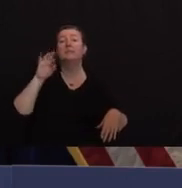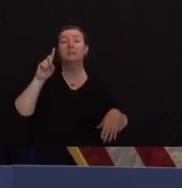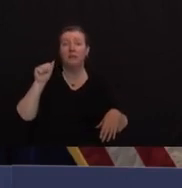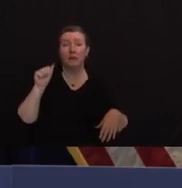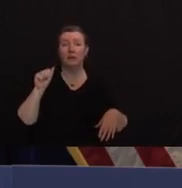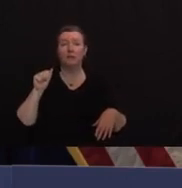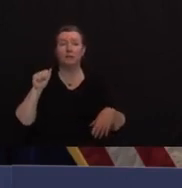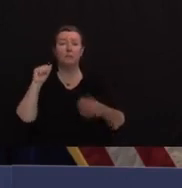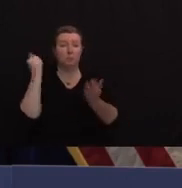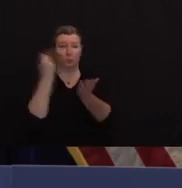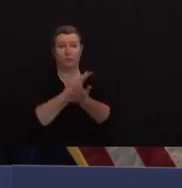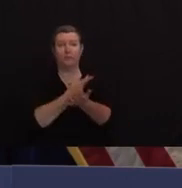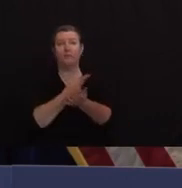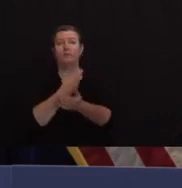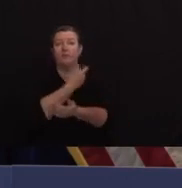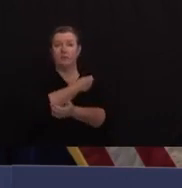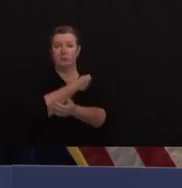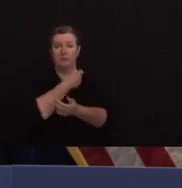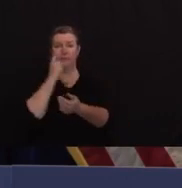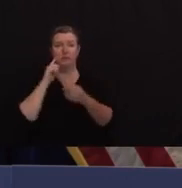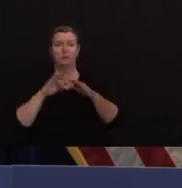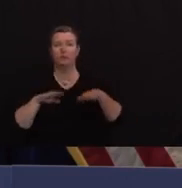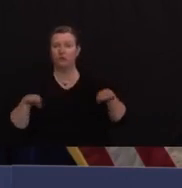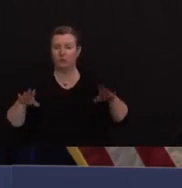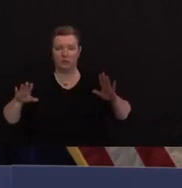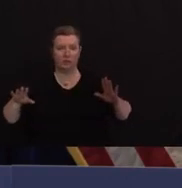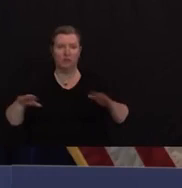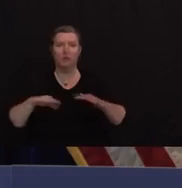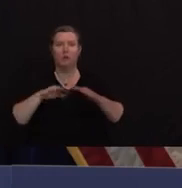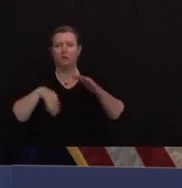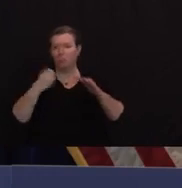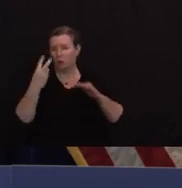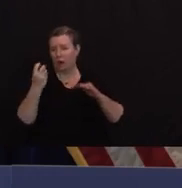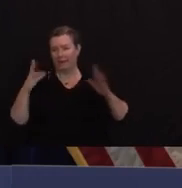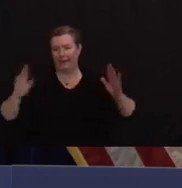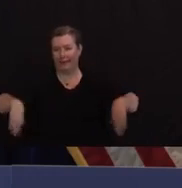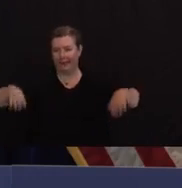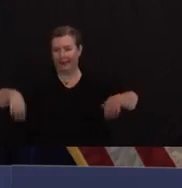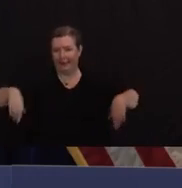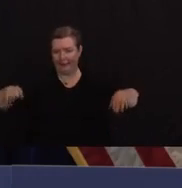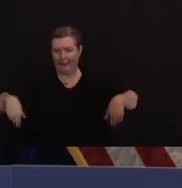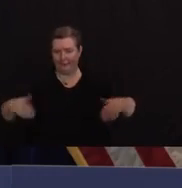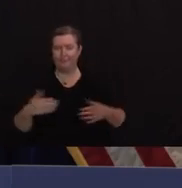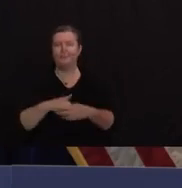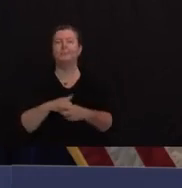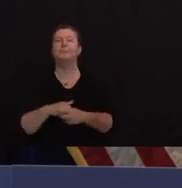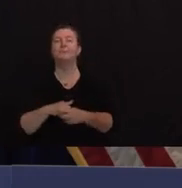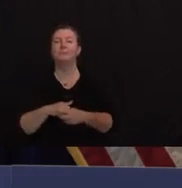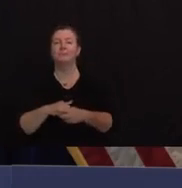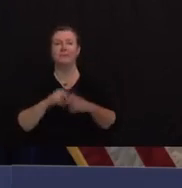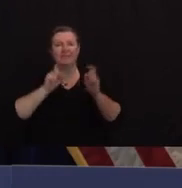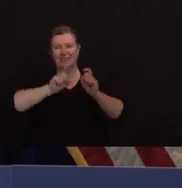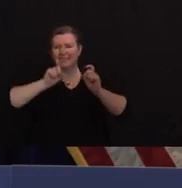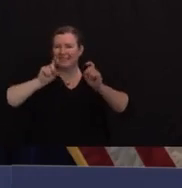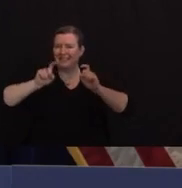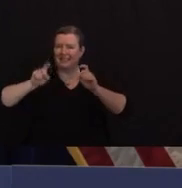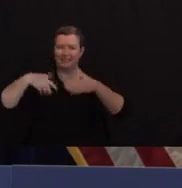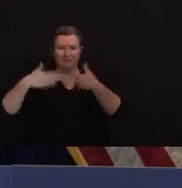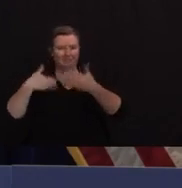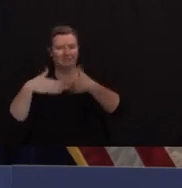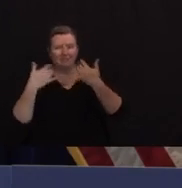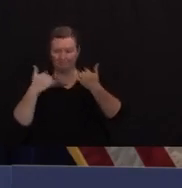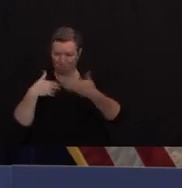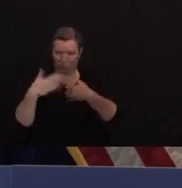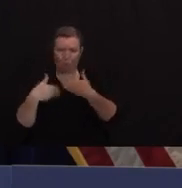an emergency basis, for children younger than 12. Clinical trials are still in progress, and regulators